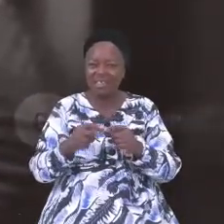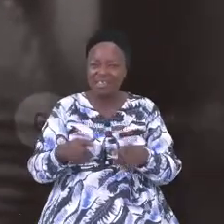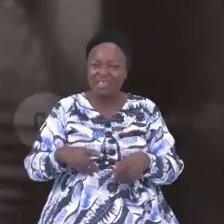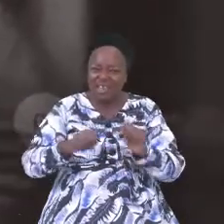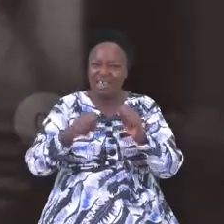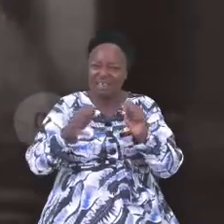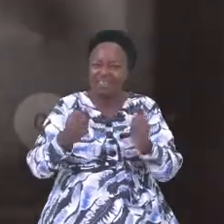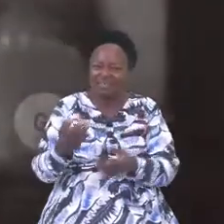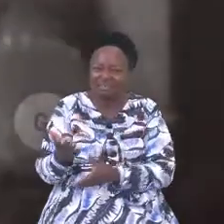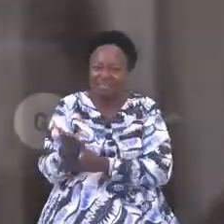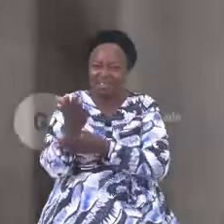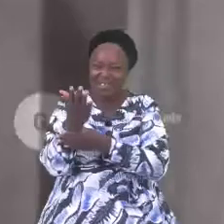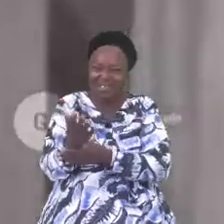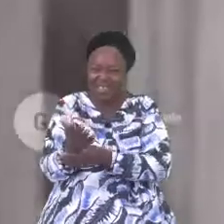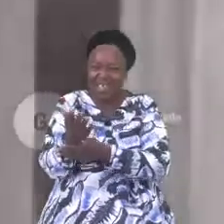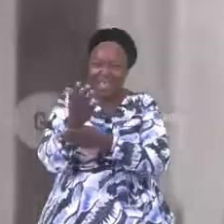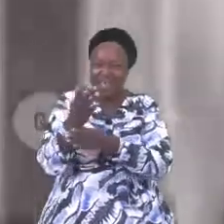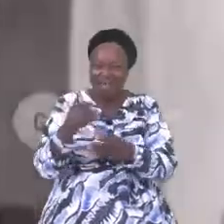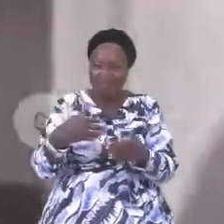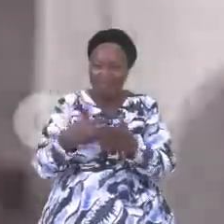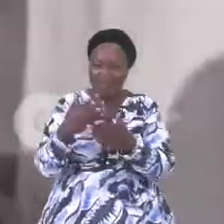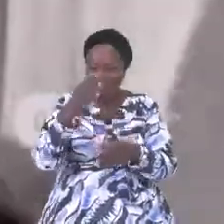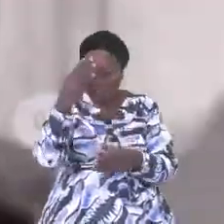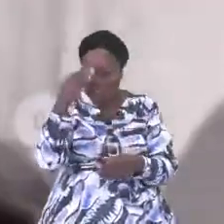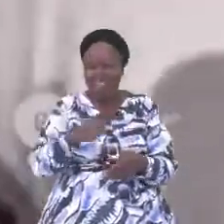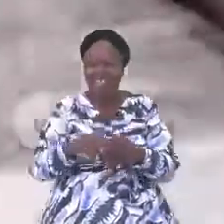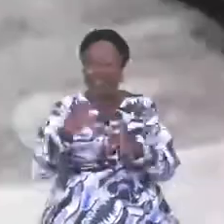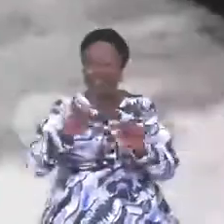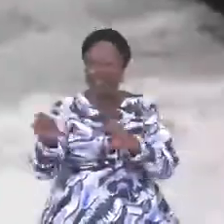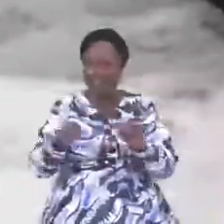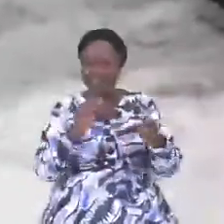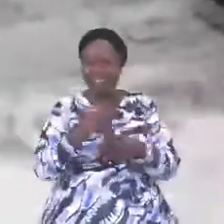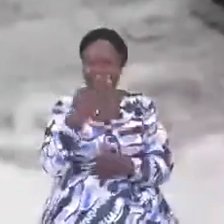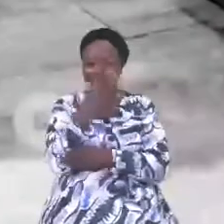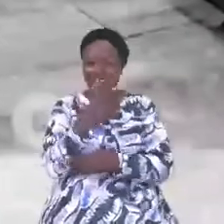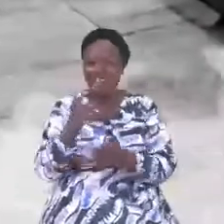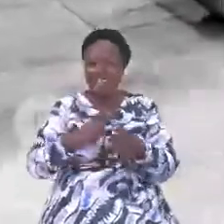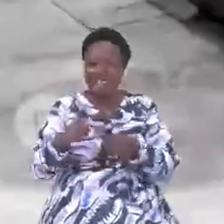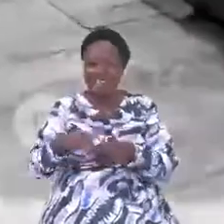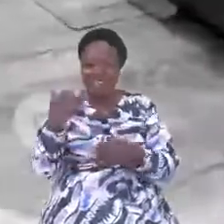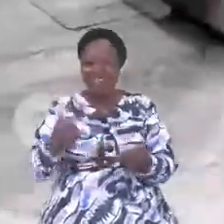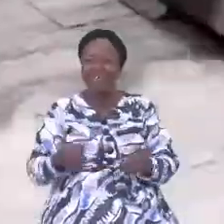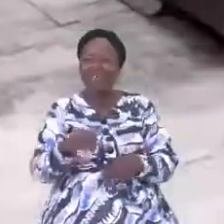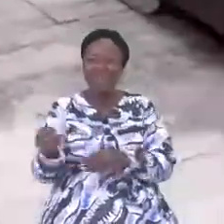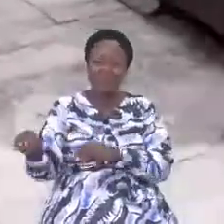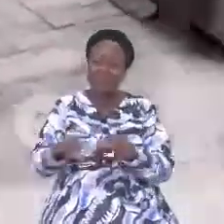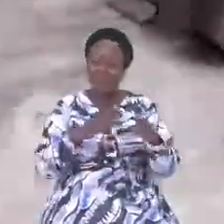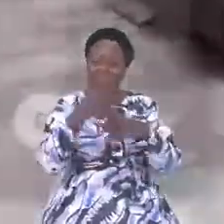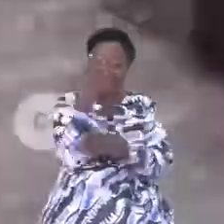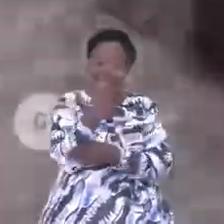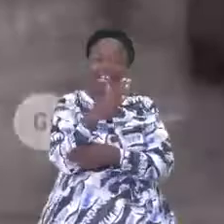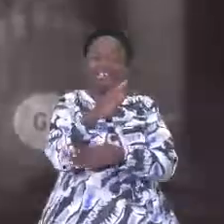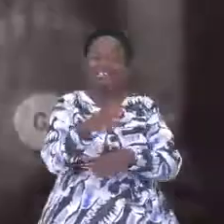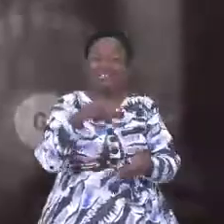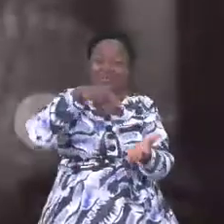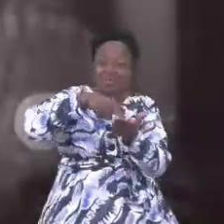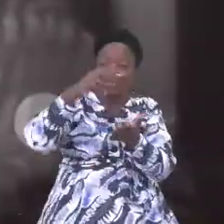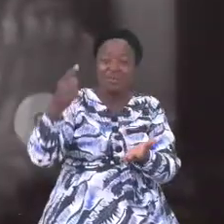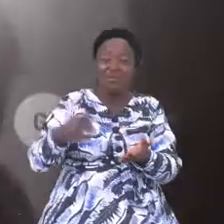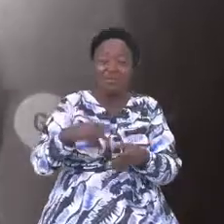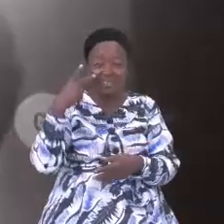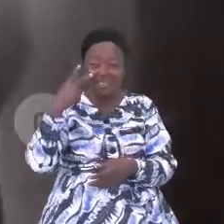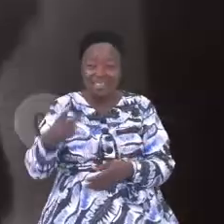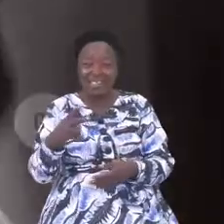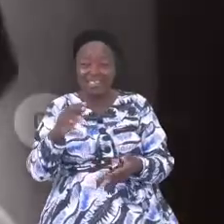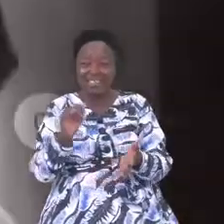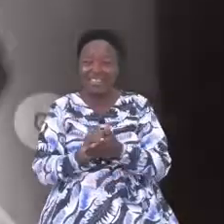all of a sudden, she could use the hand. You know, she could walk with the leg. She went to open the kitchen door, close it with the same hand that, you know, the